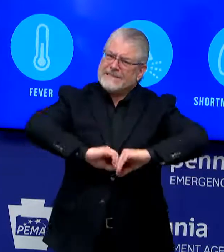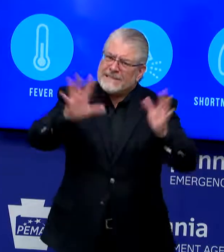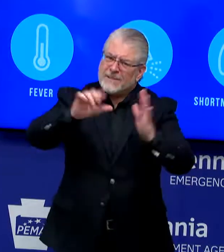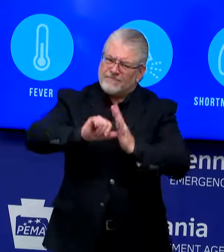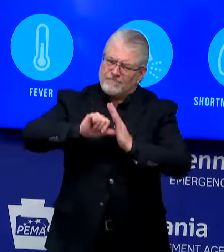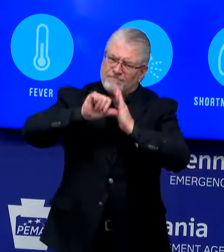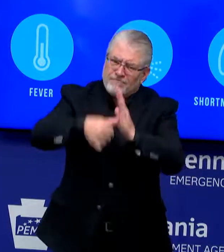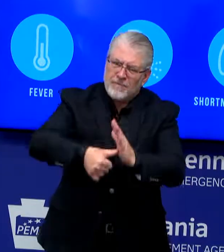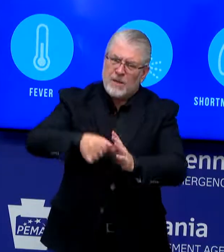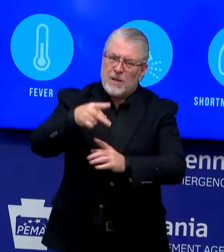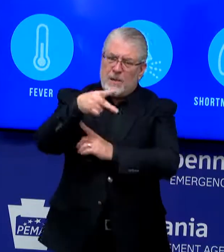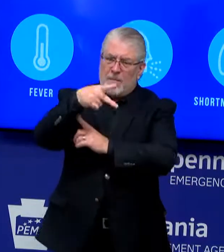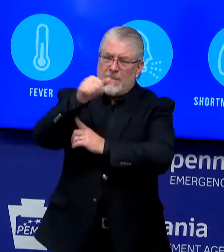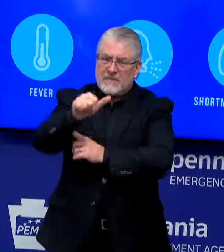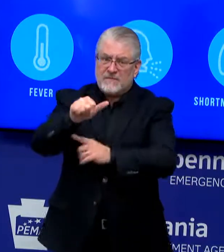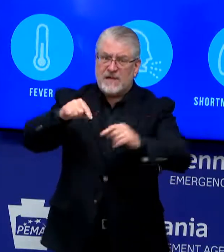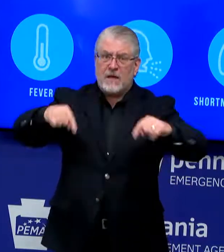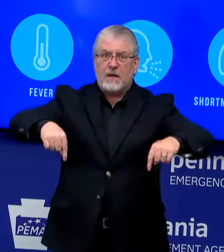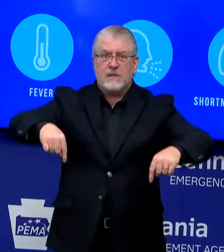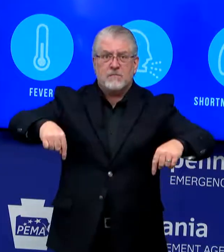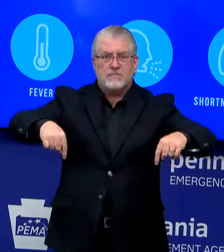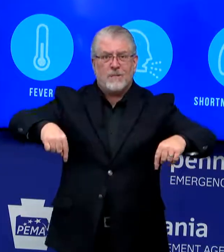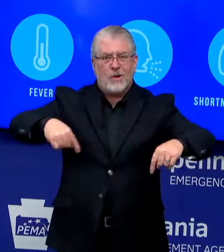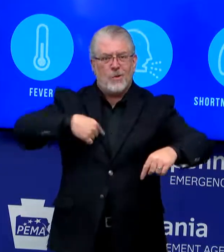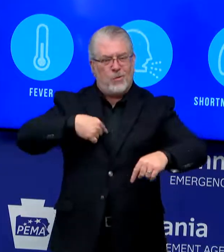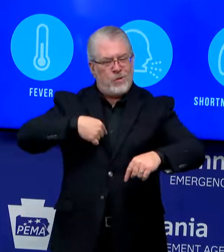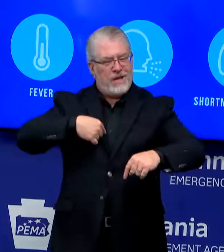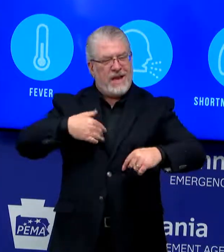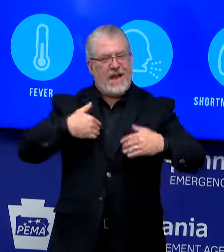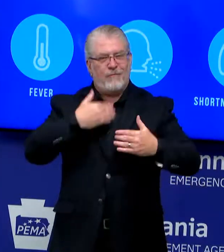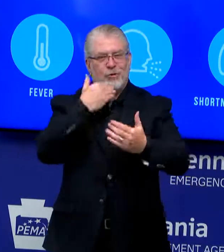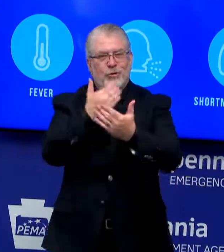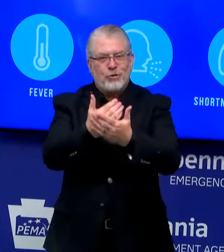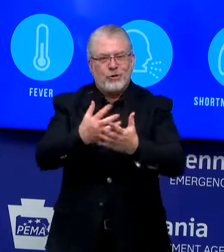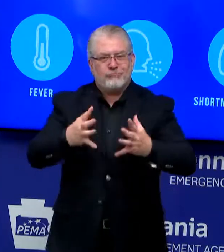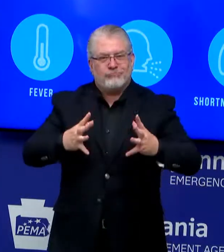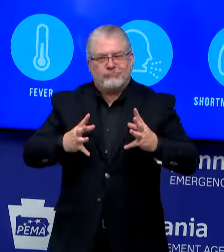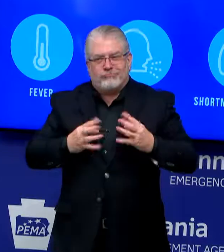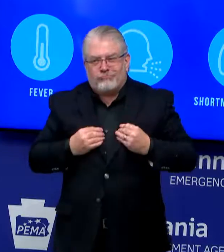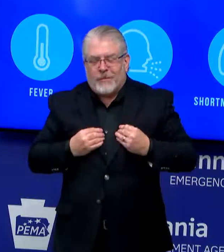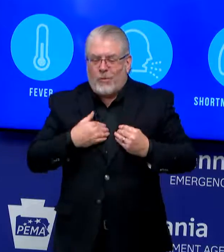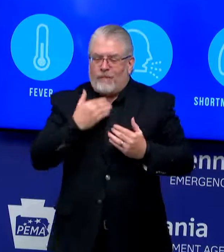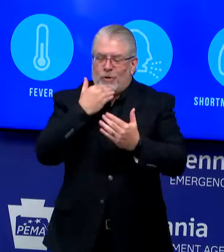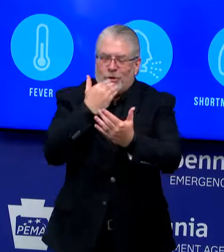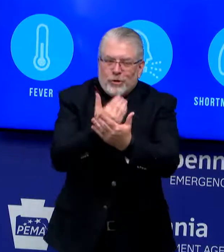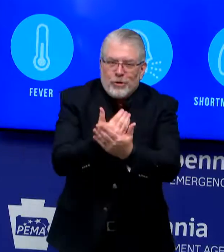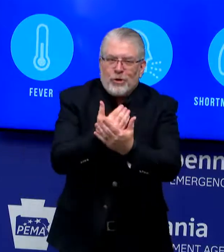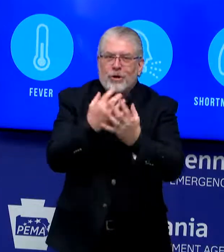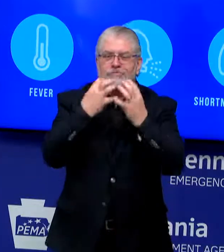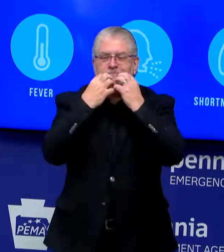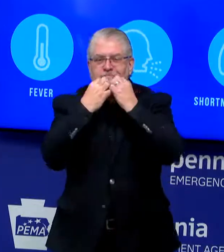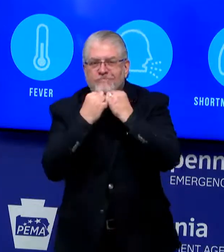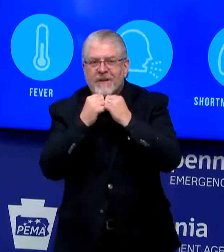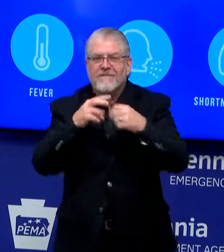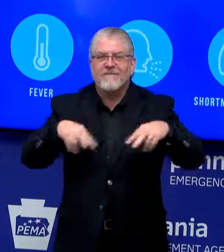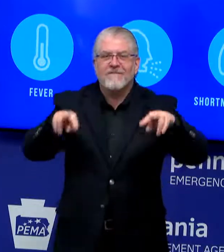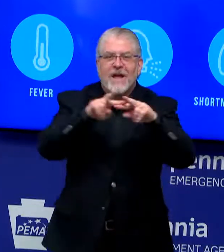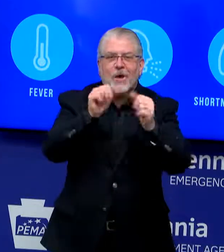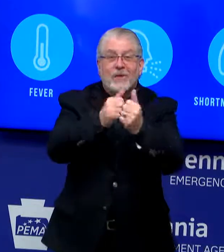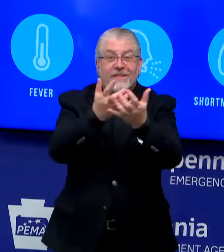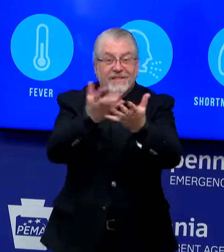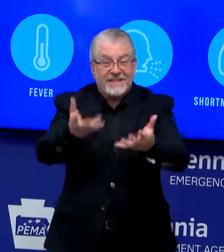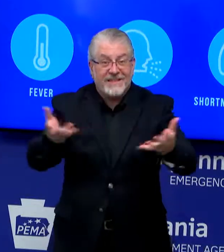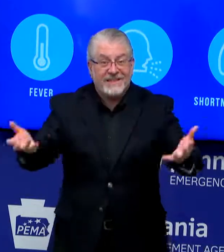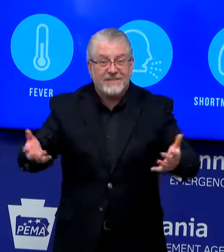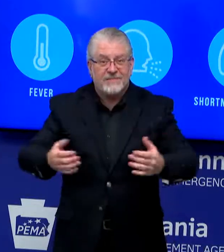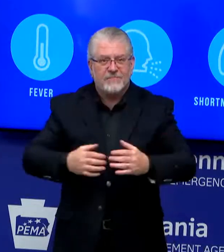a Pennsylvanian to hear that individuals have directed hate toward fellow Pennsylvanians of Asian background. No matter how